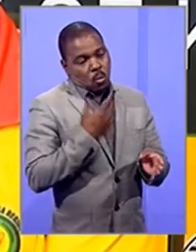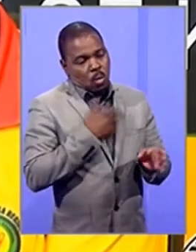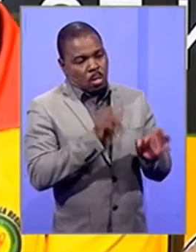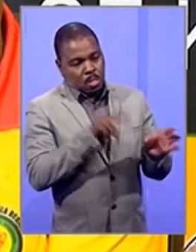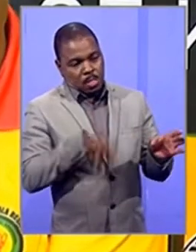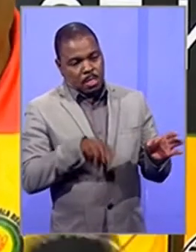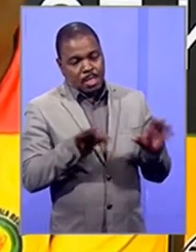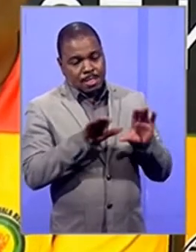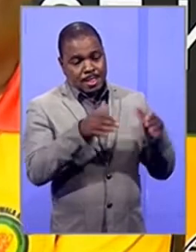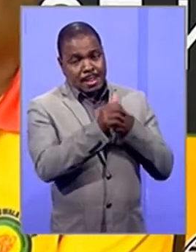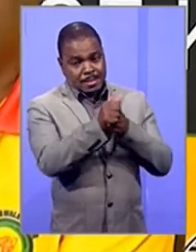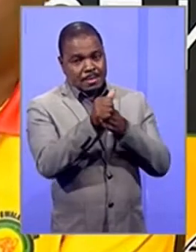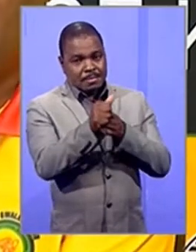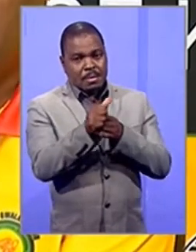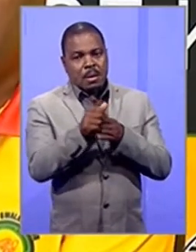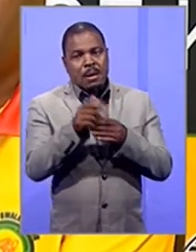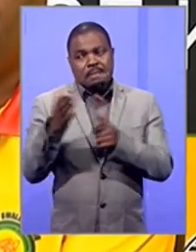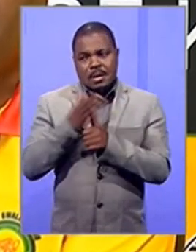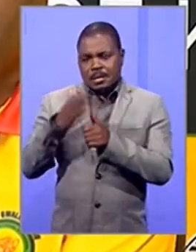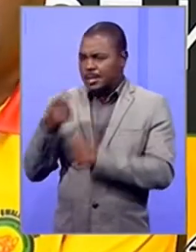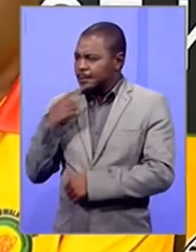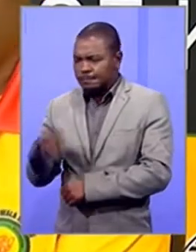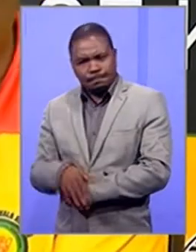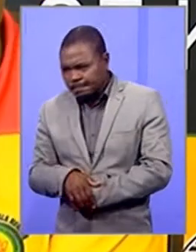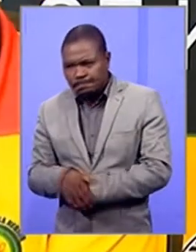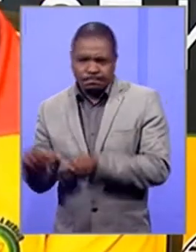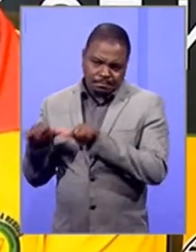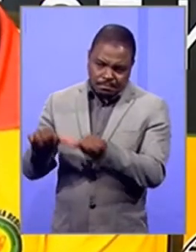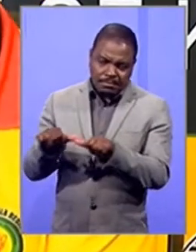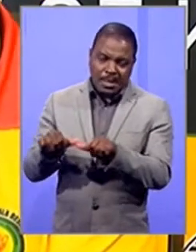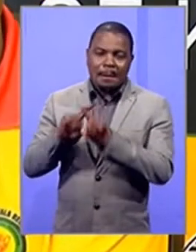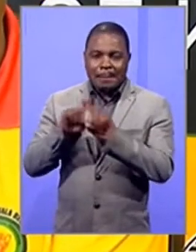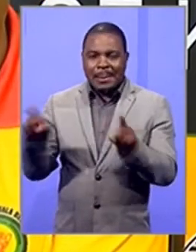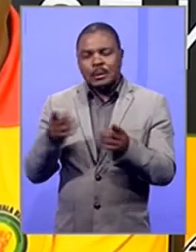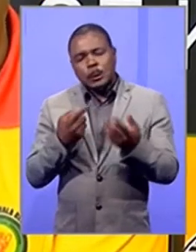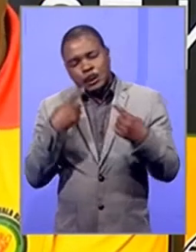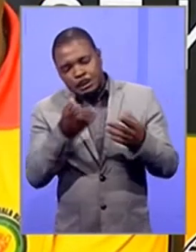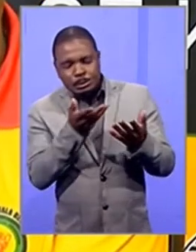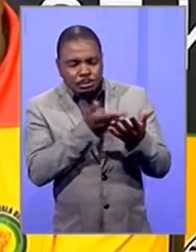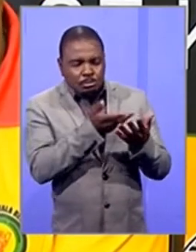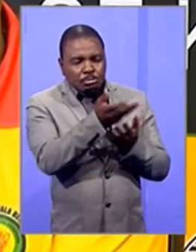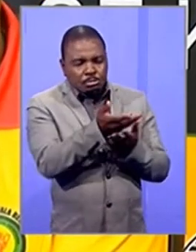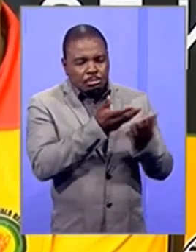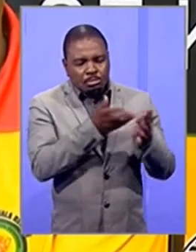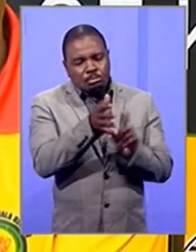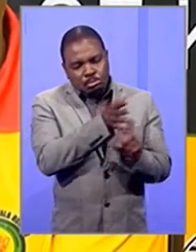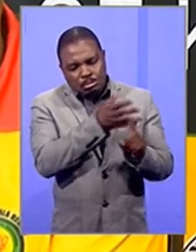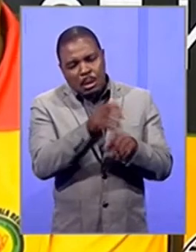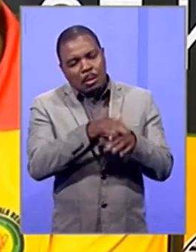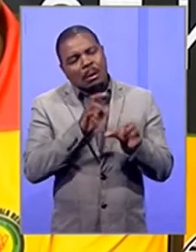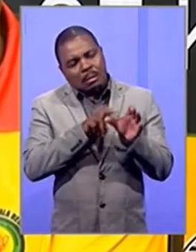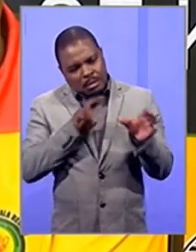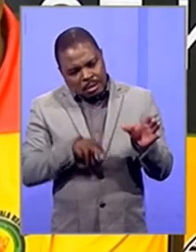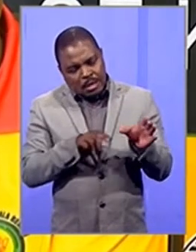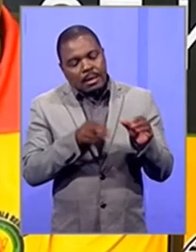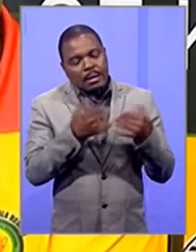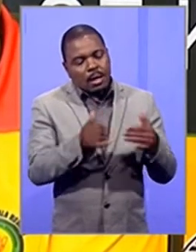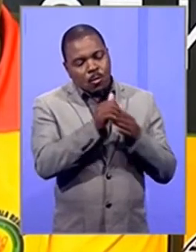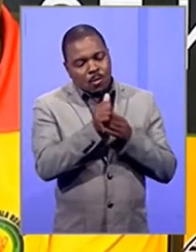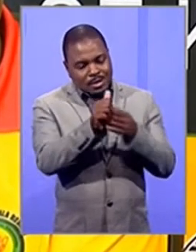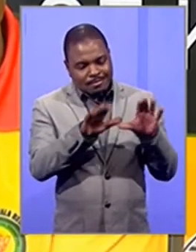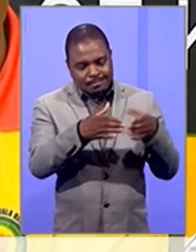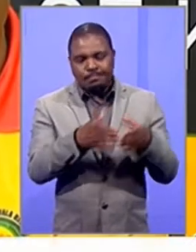leadership, which we firstly declined. However, he made much persuasion which compelled this leadership